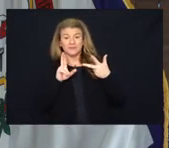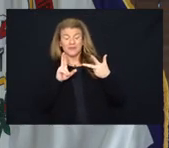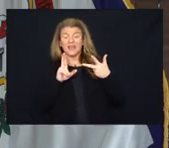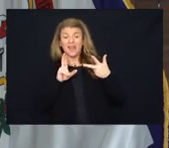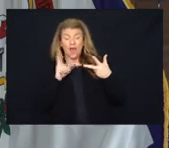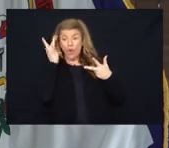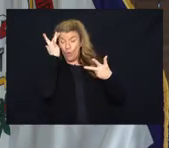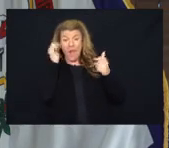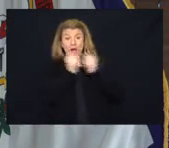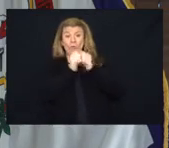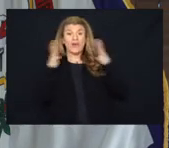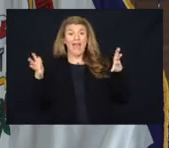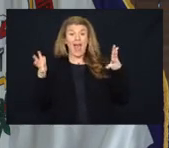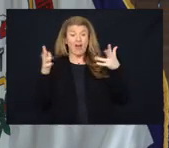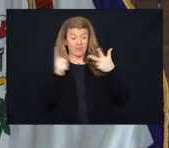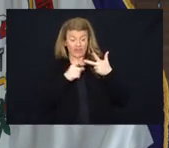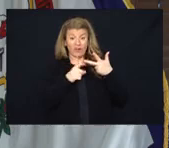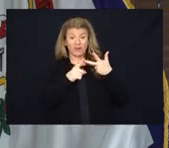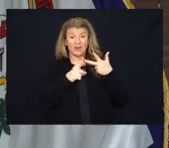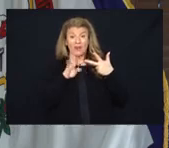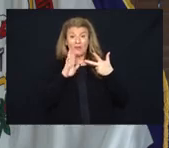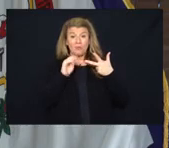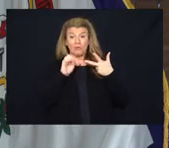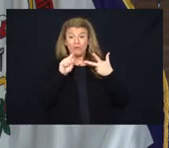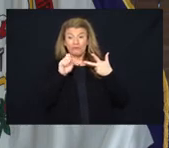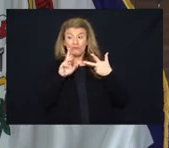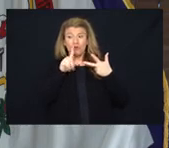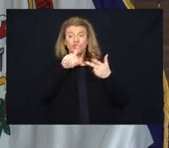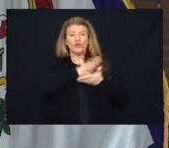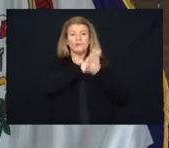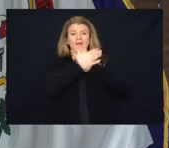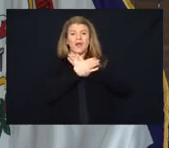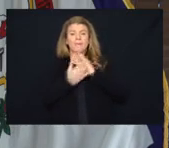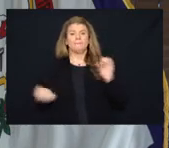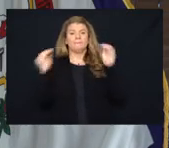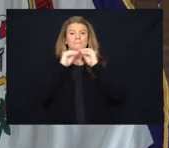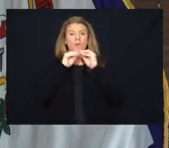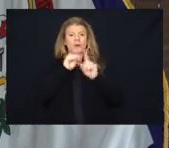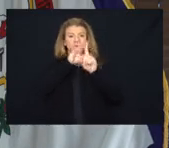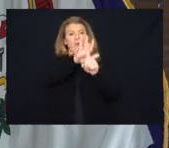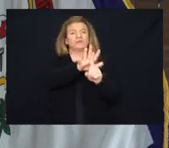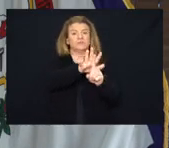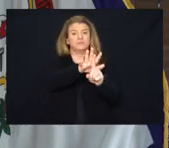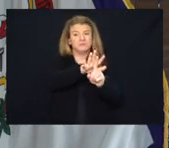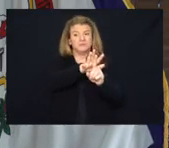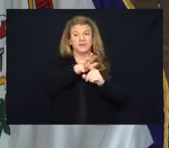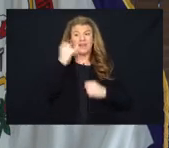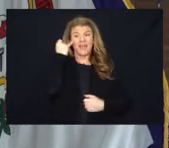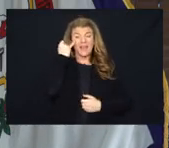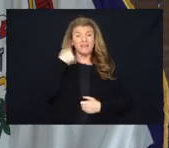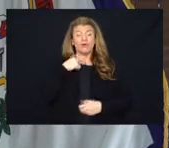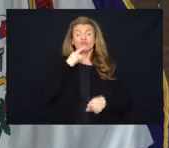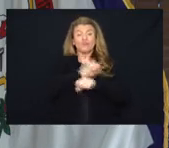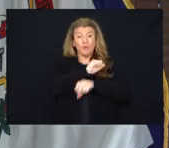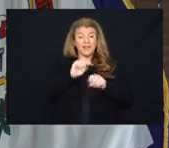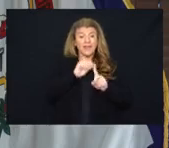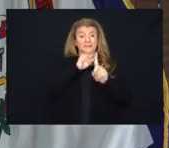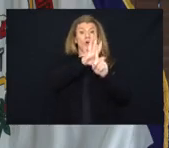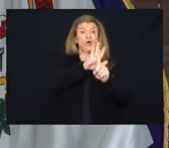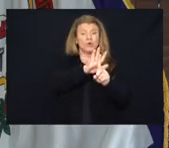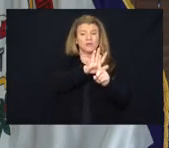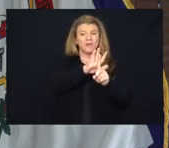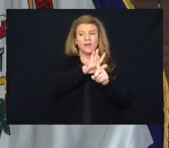without that booster shot, you are becoming very exposed again. And if we're very exposed, then